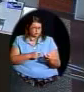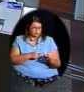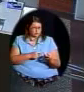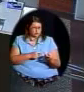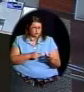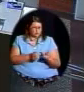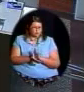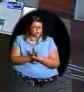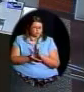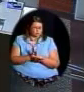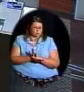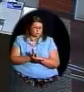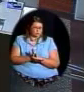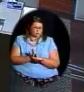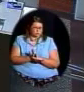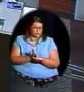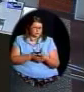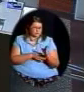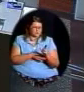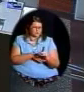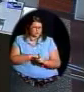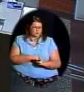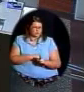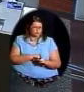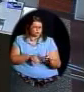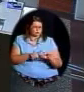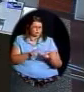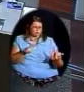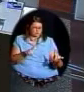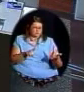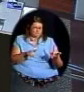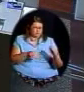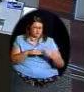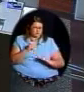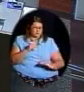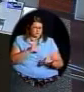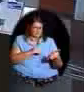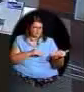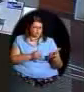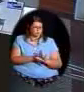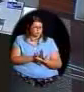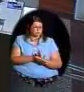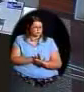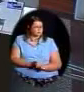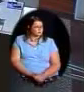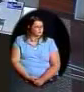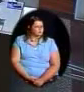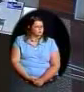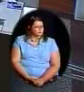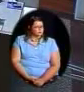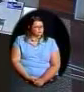schools and the usage there quite different from the other schools.